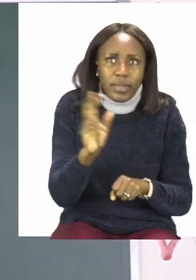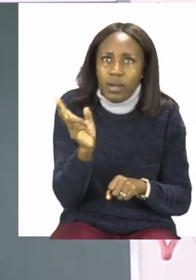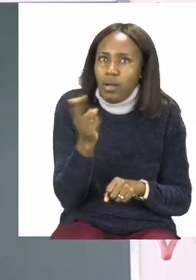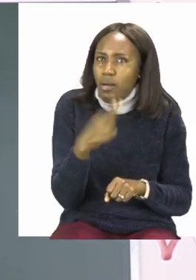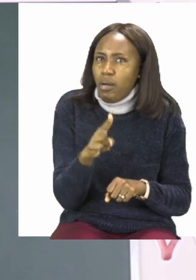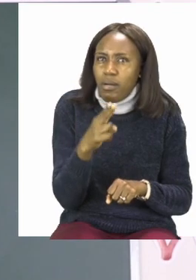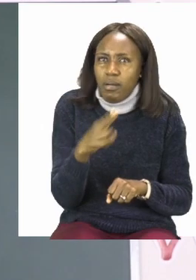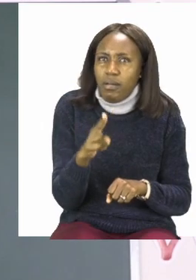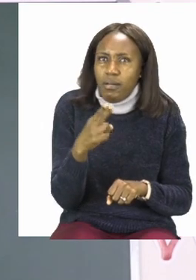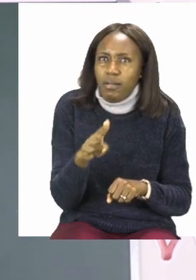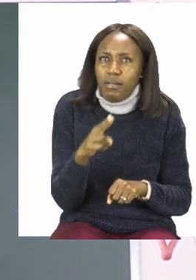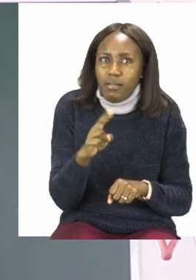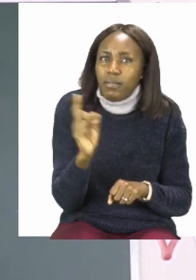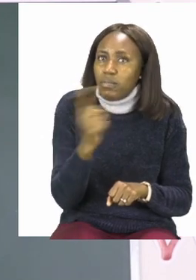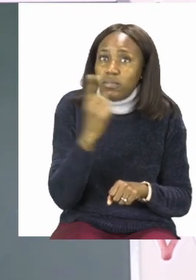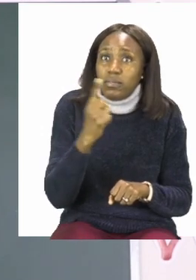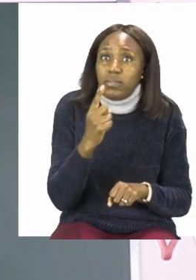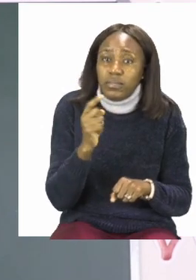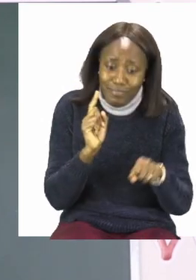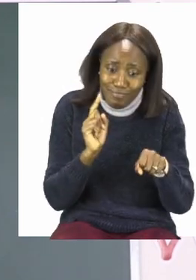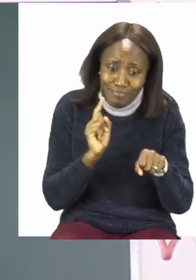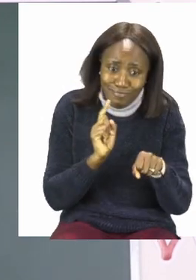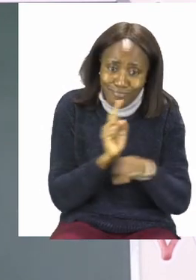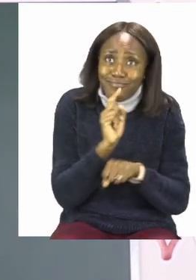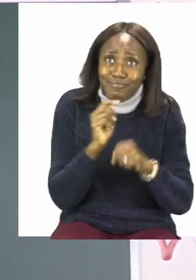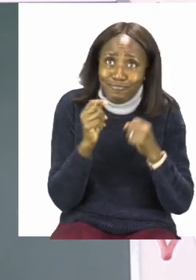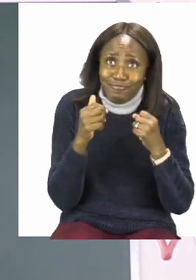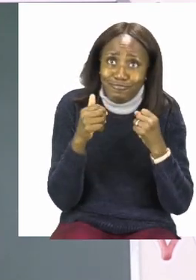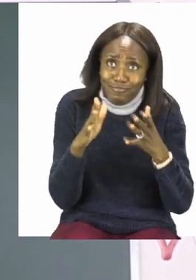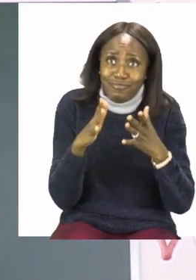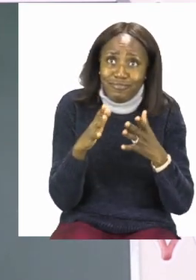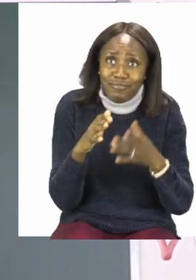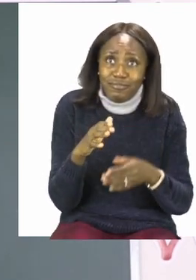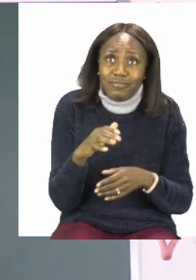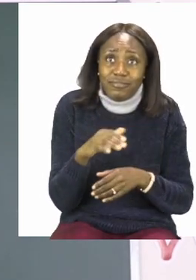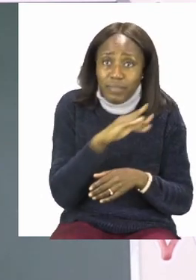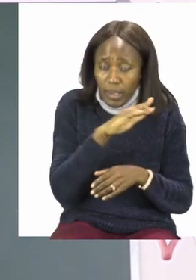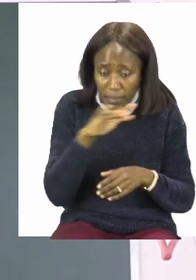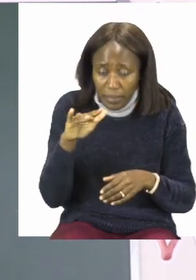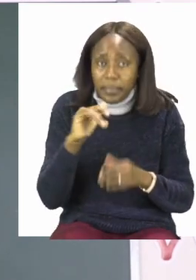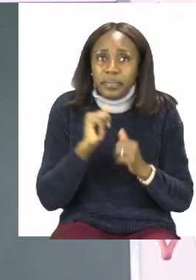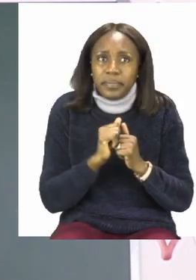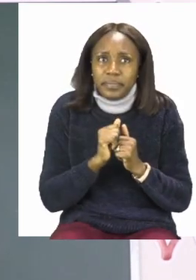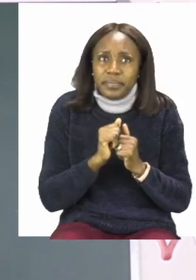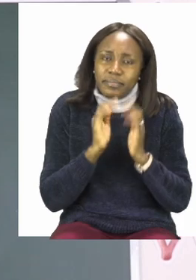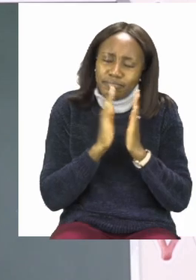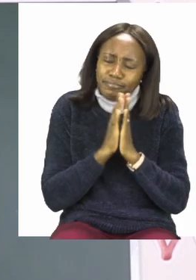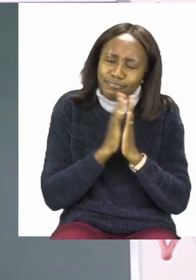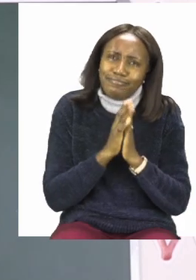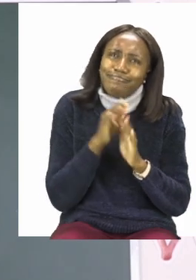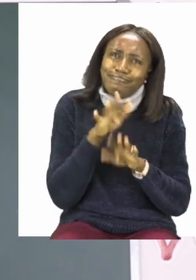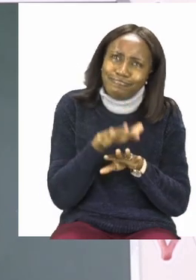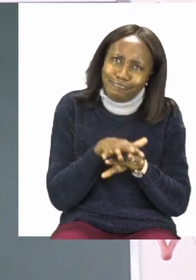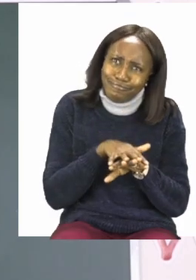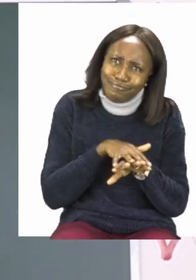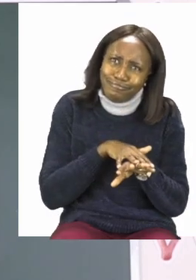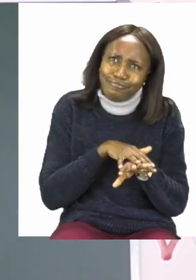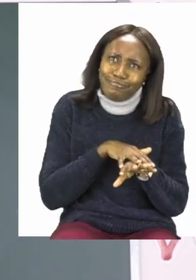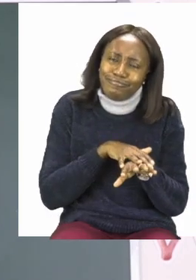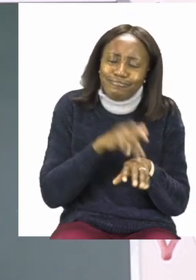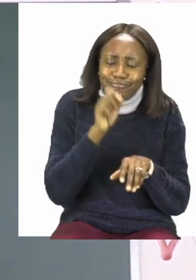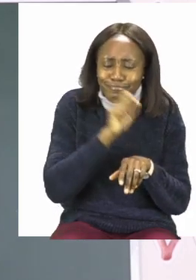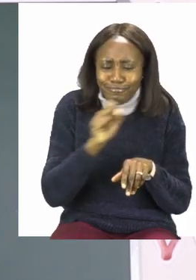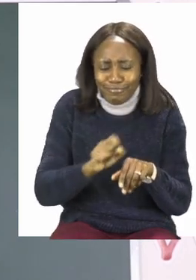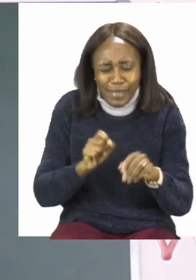the beginning sound, which is the G. Take your time when you are writing the sound and make